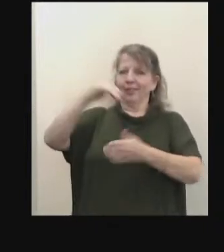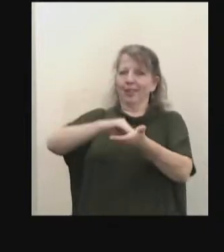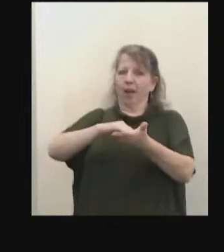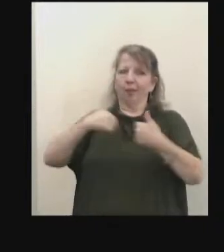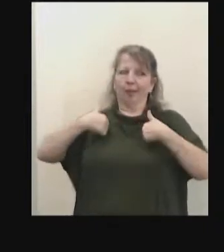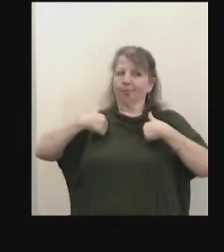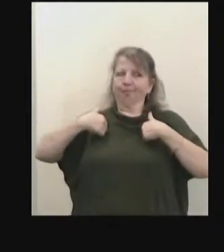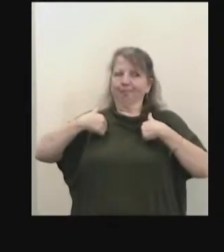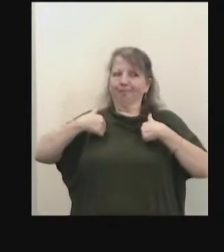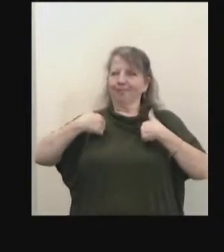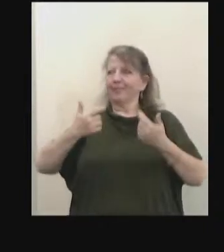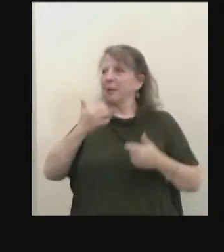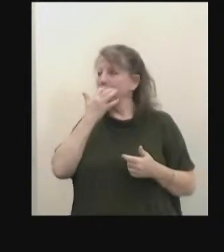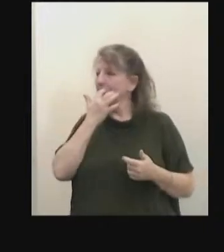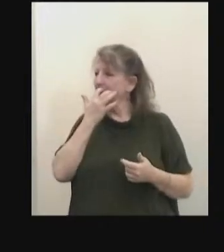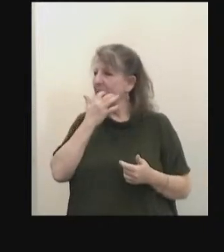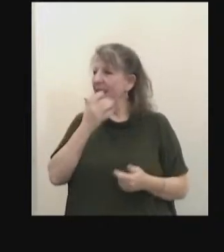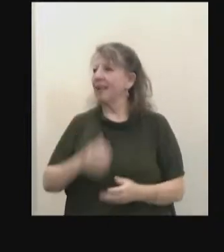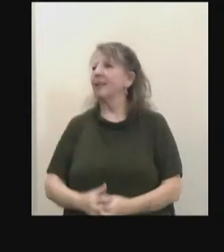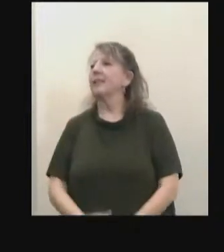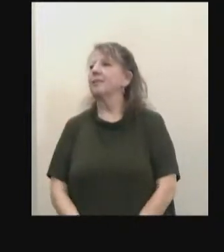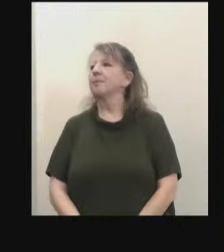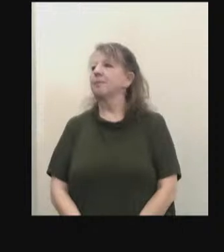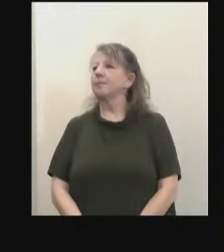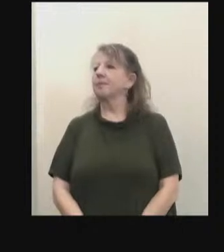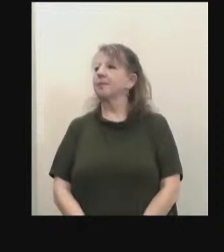Get my mask. It's a $1 bill.